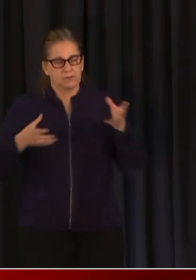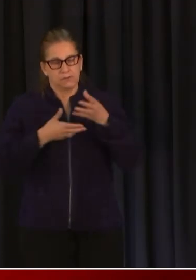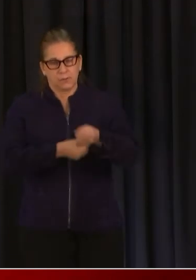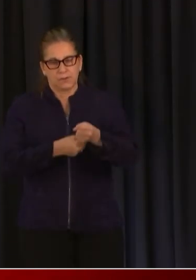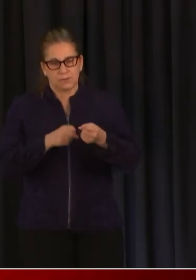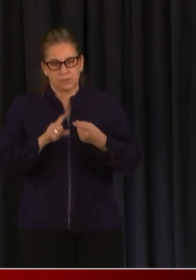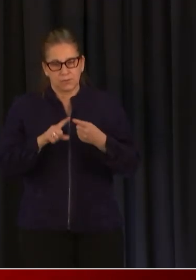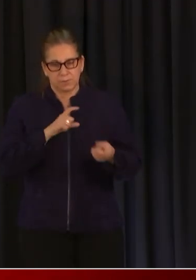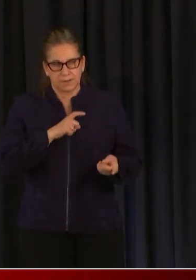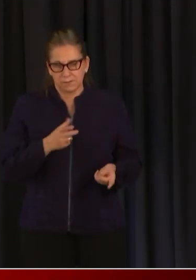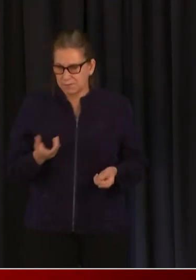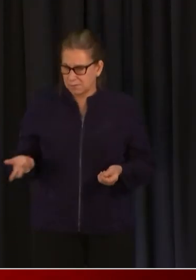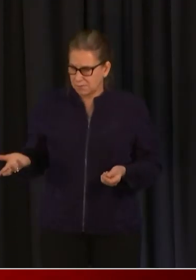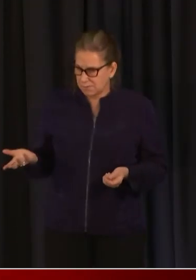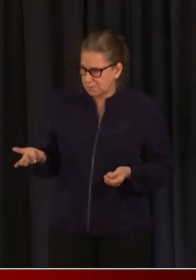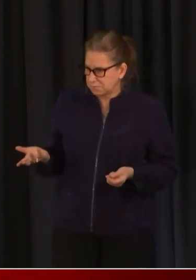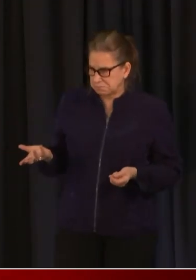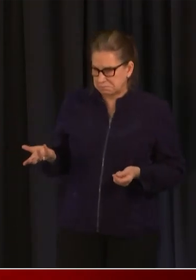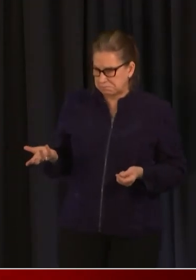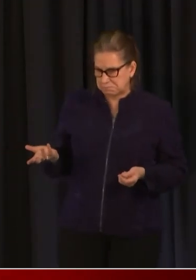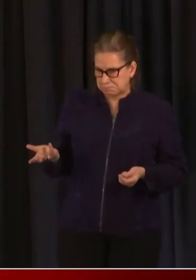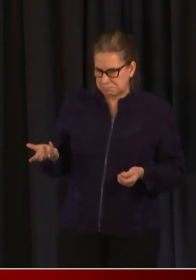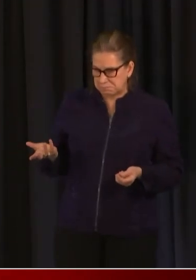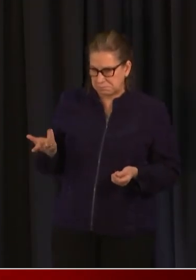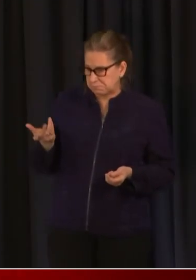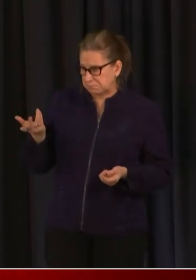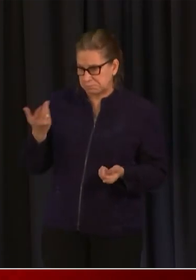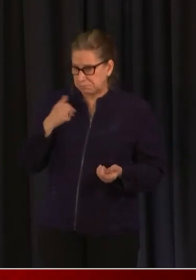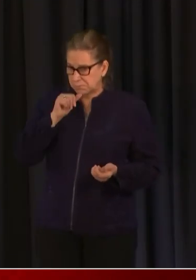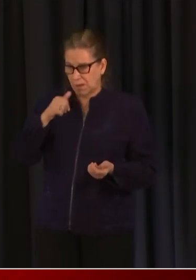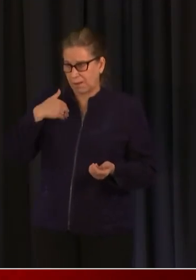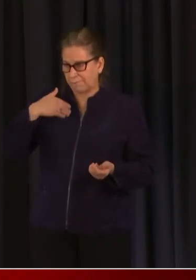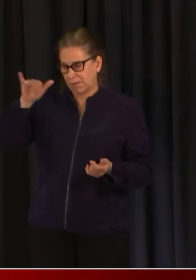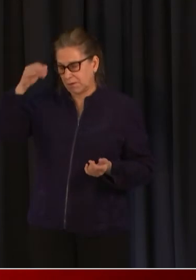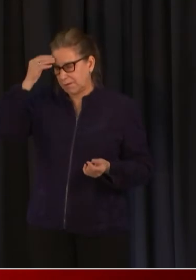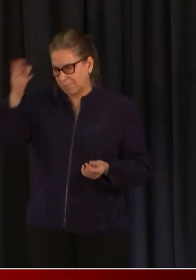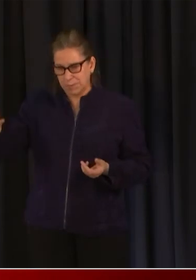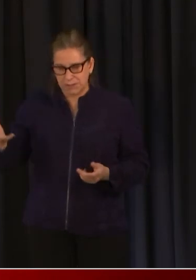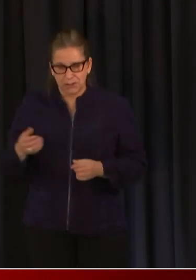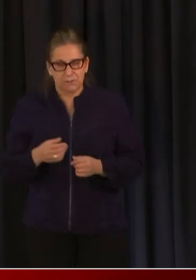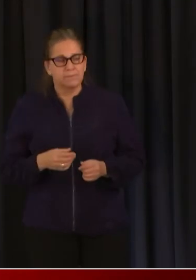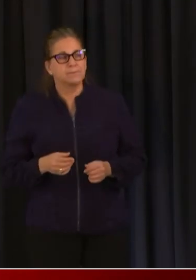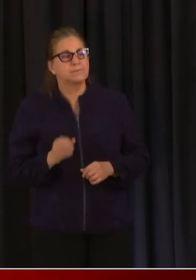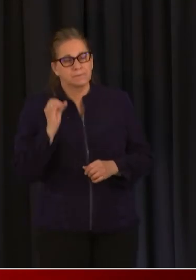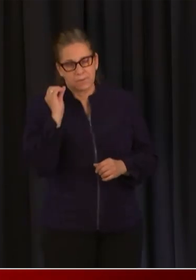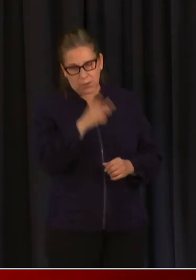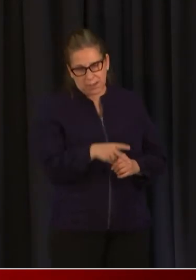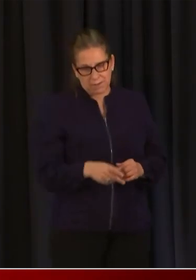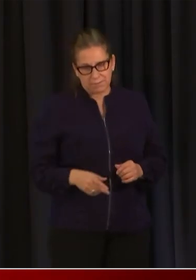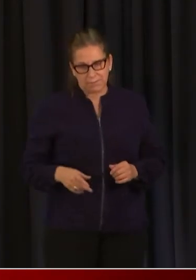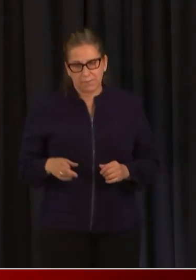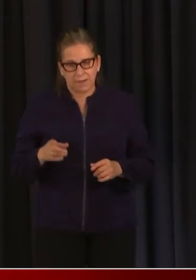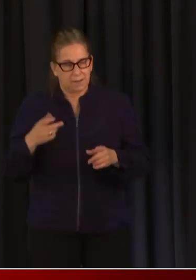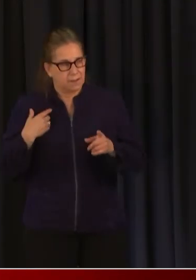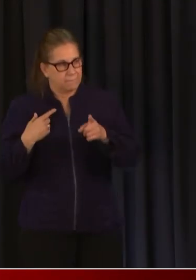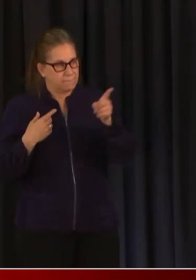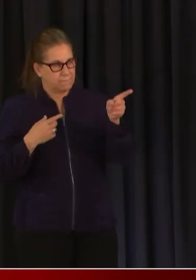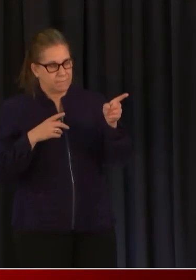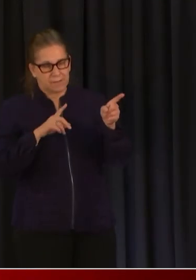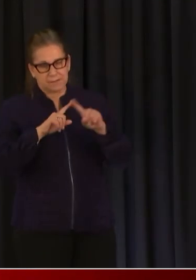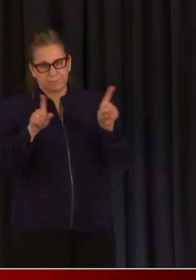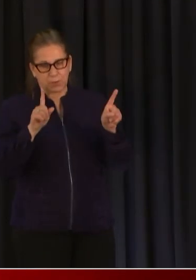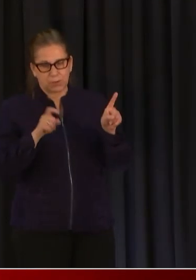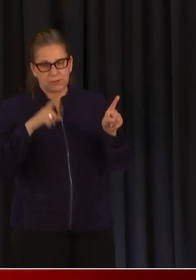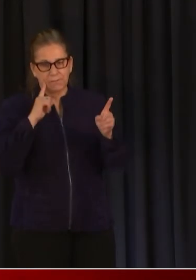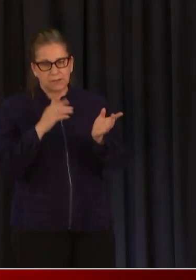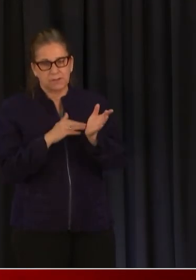the incident you're talking about, so I'm not going to speak to that directly. Okay. Dr. Nesbitt, a question for you. Can